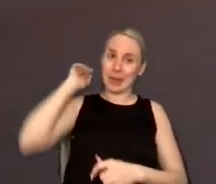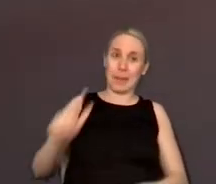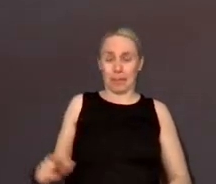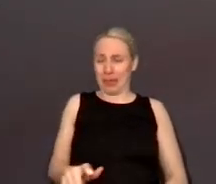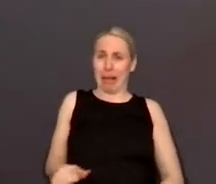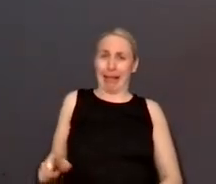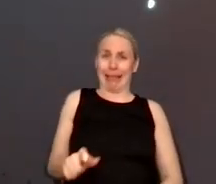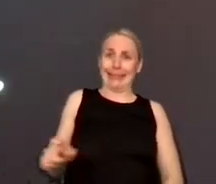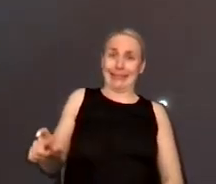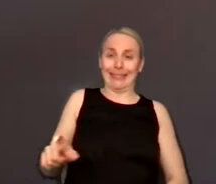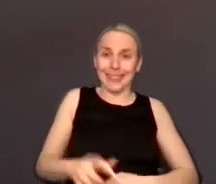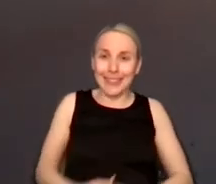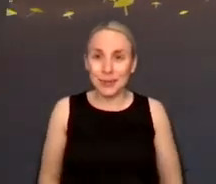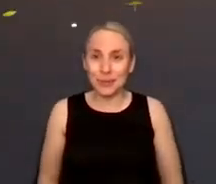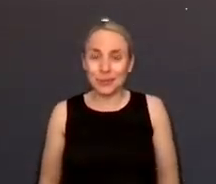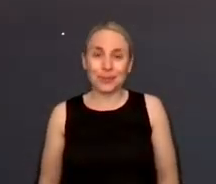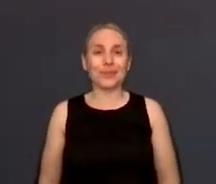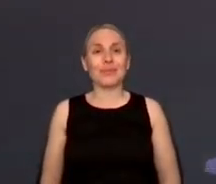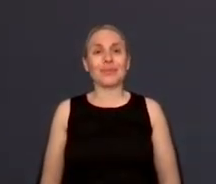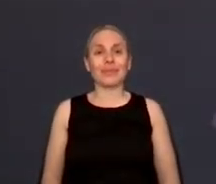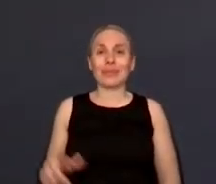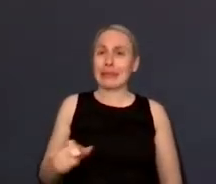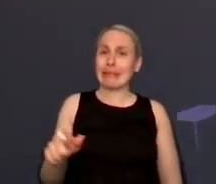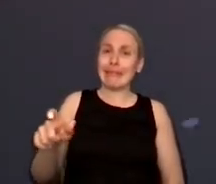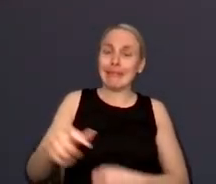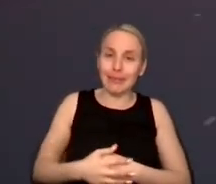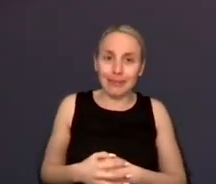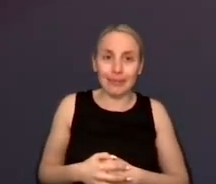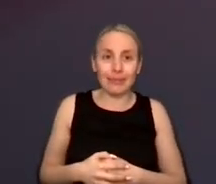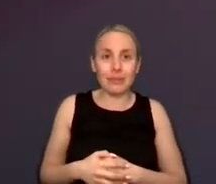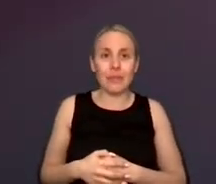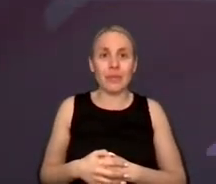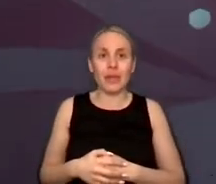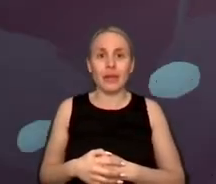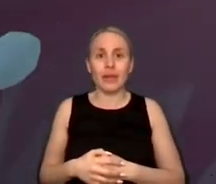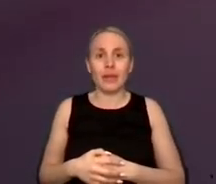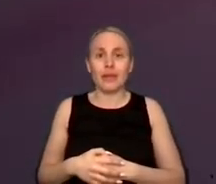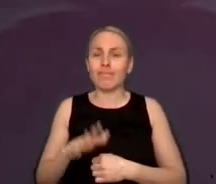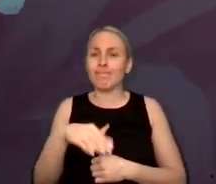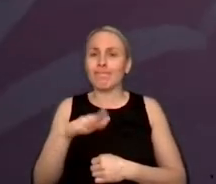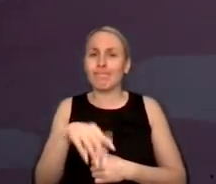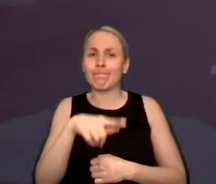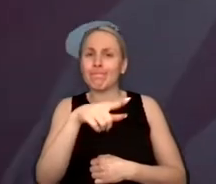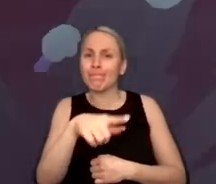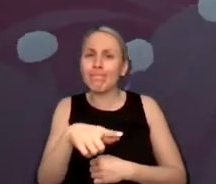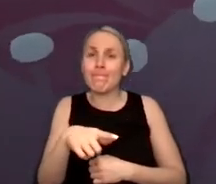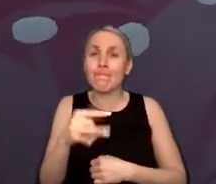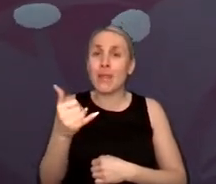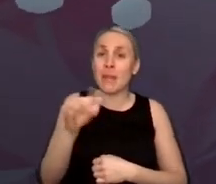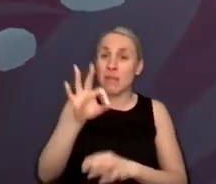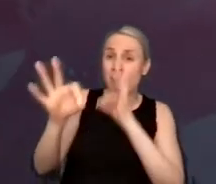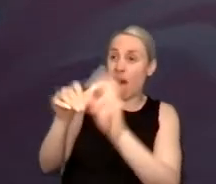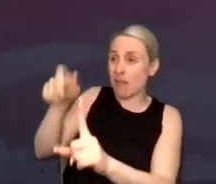the thread. It'd also be good to know from people if they relate to the hive names. So we've been